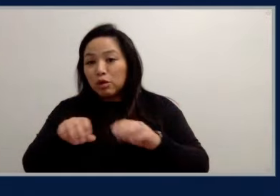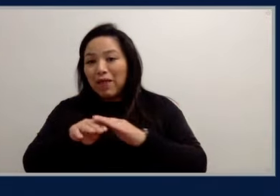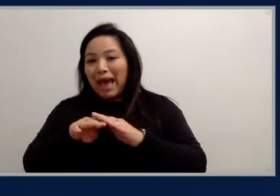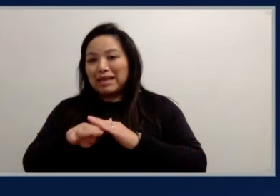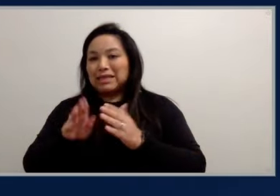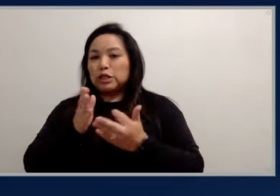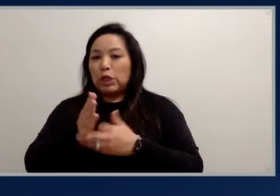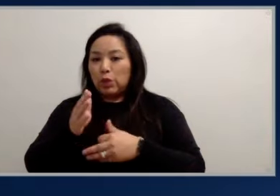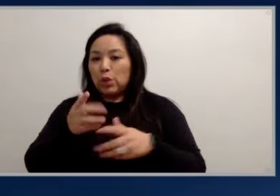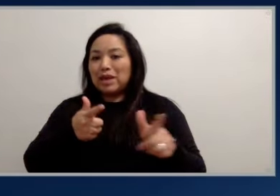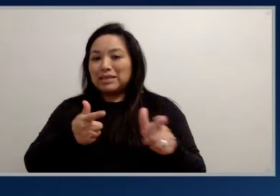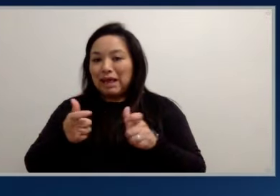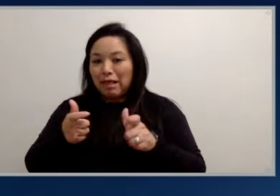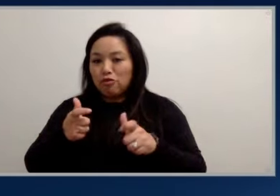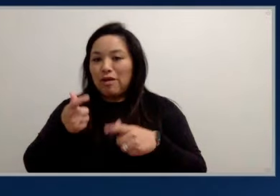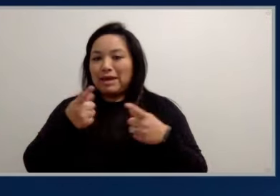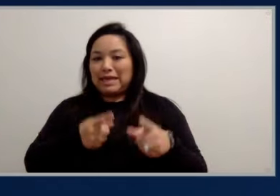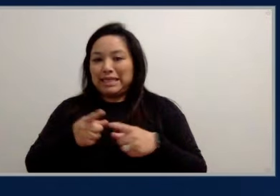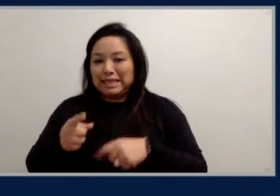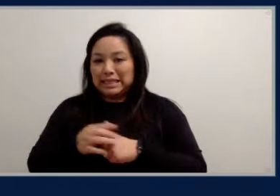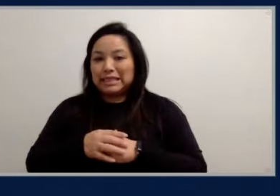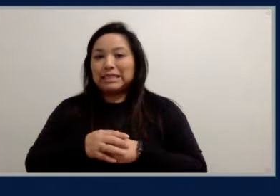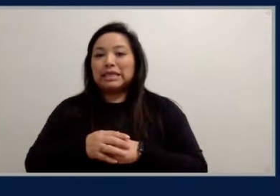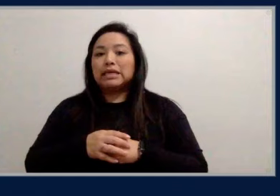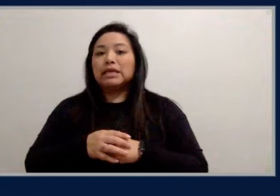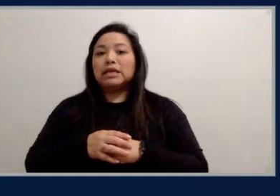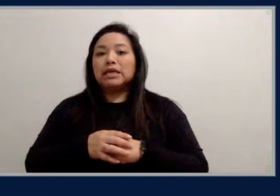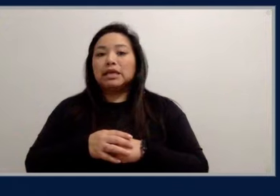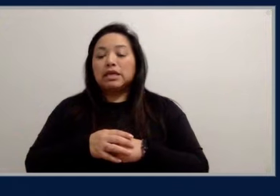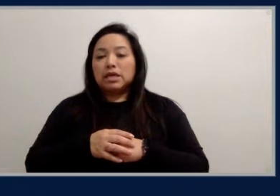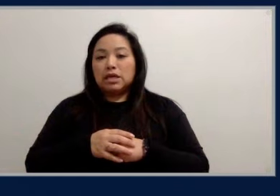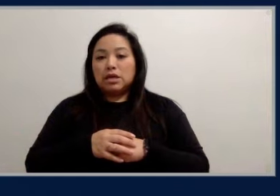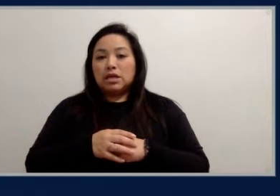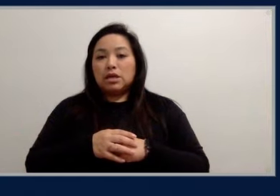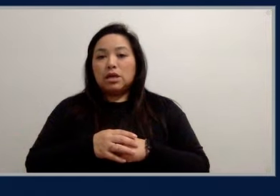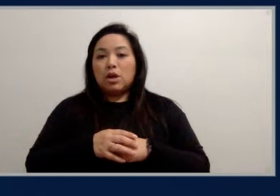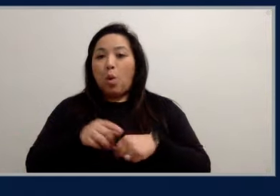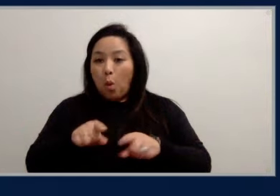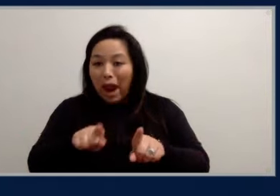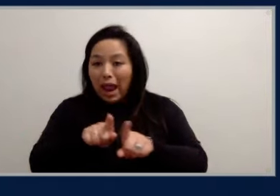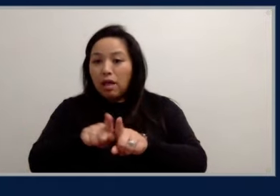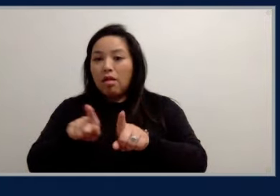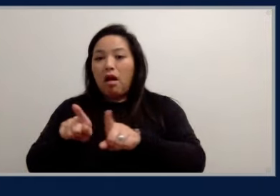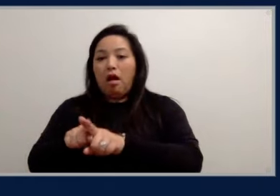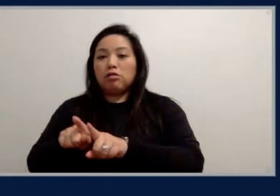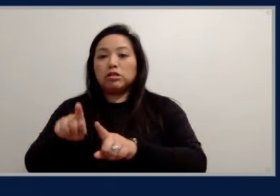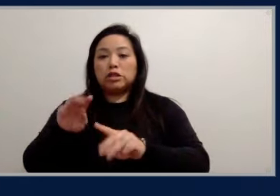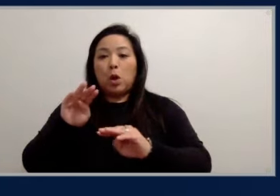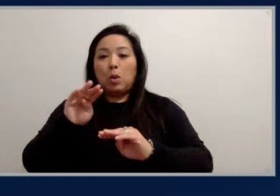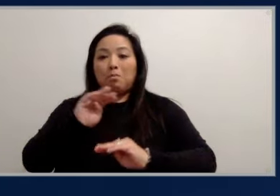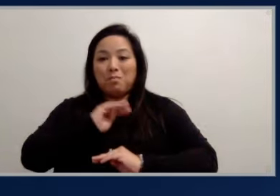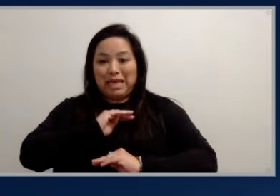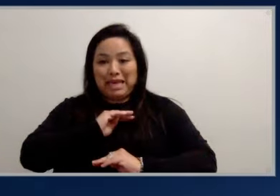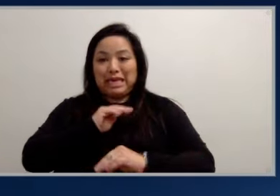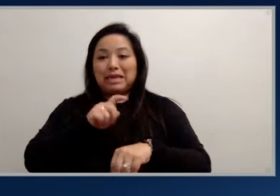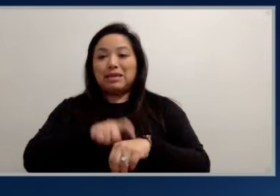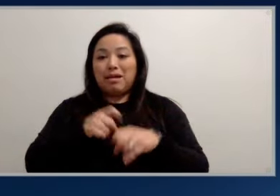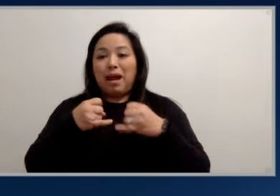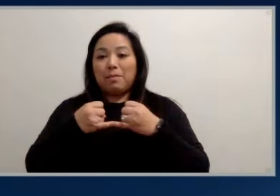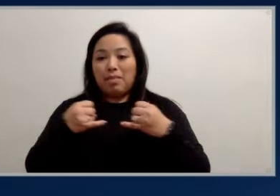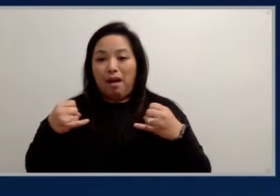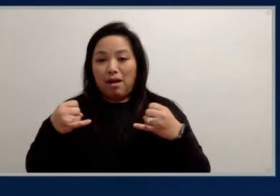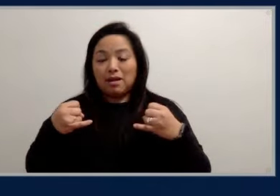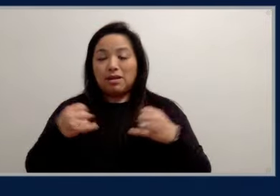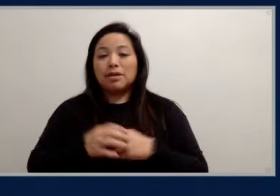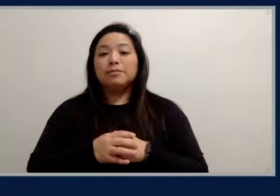accelerated instance capacity while meeting their timelines and